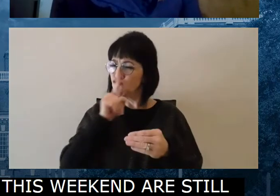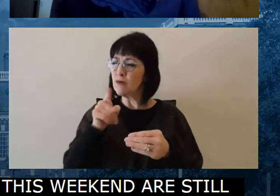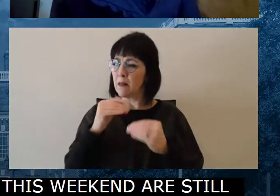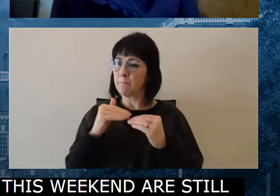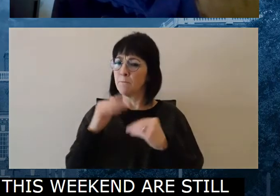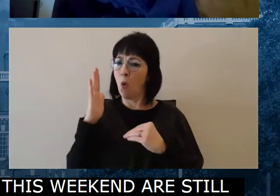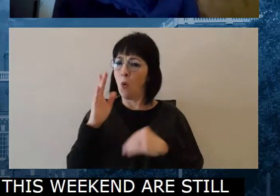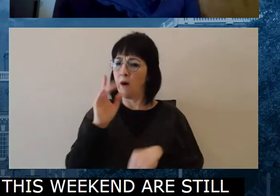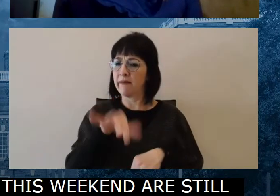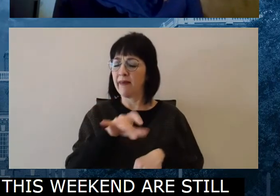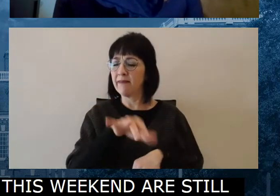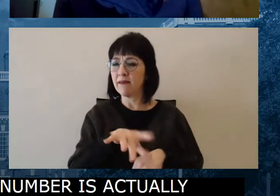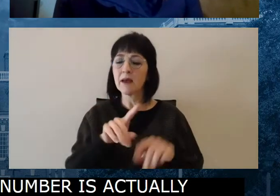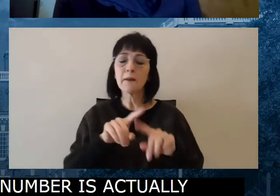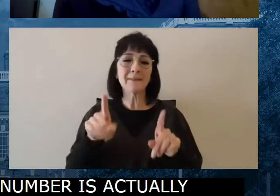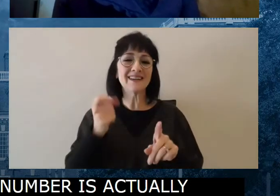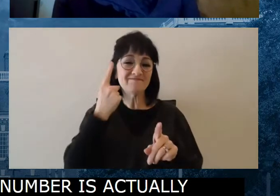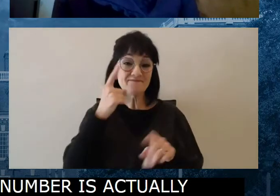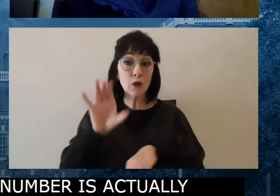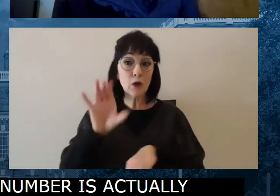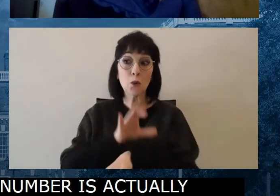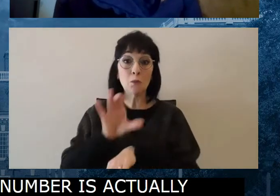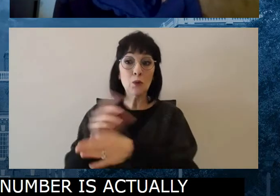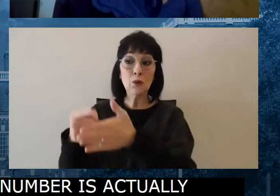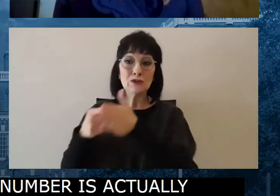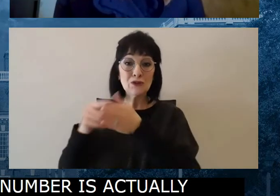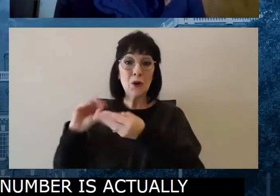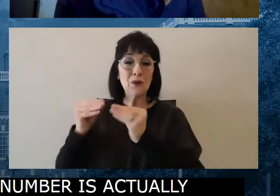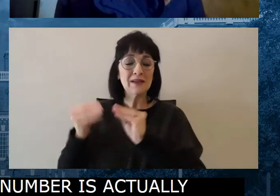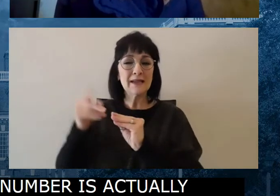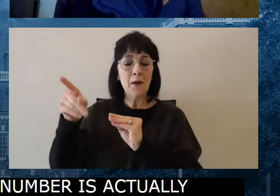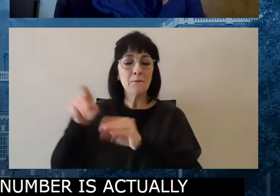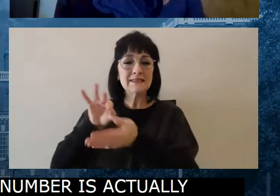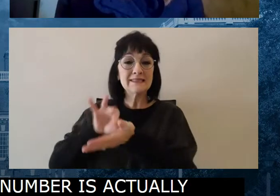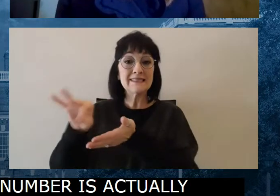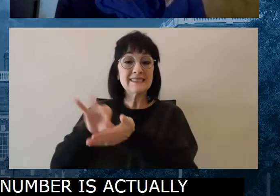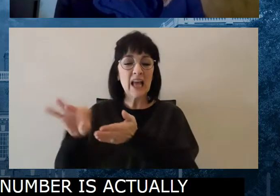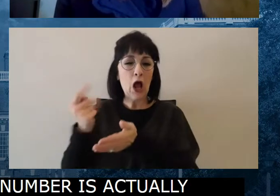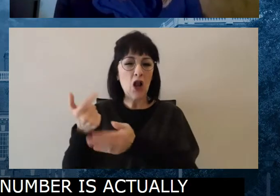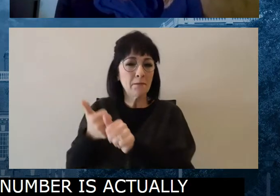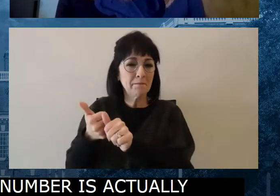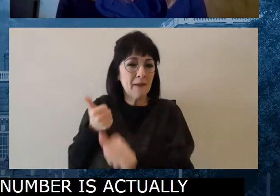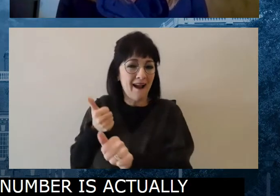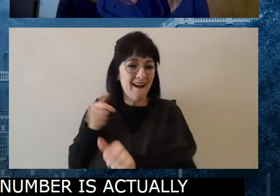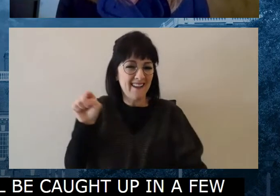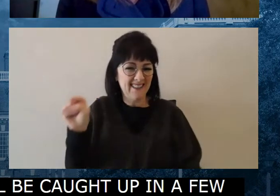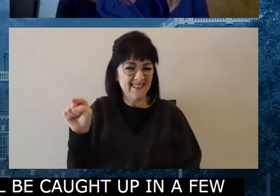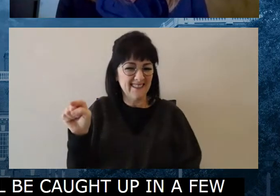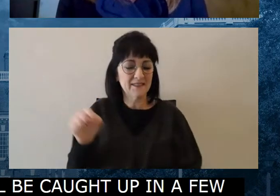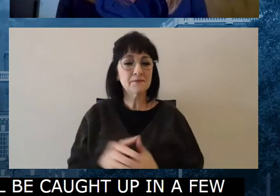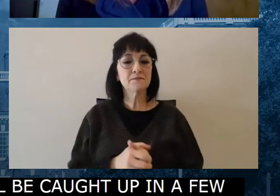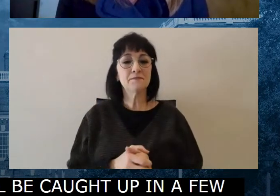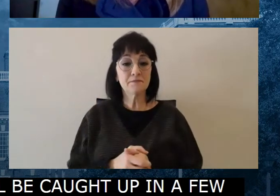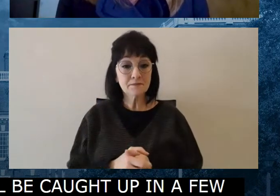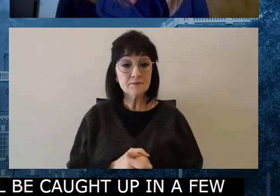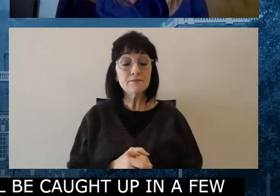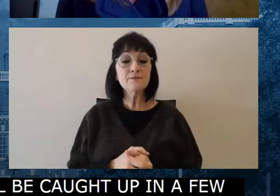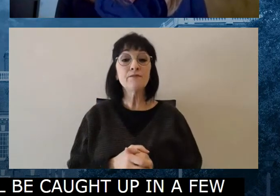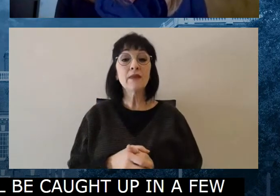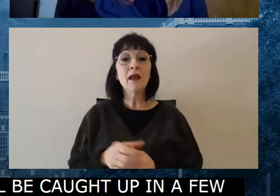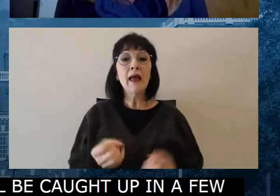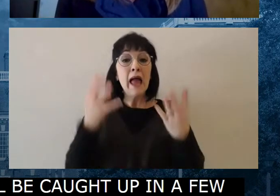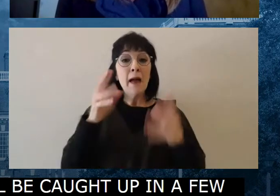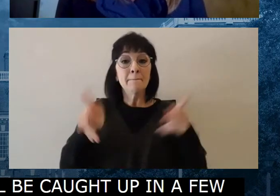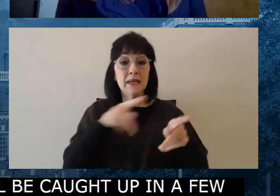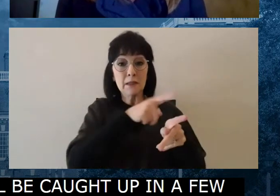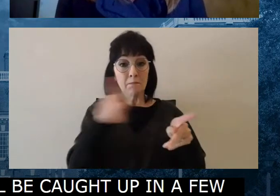However, as of on the next slide, we'll talk a little bit about the breakdown where we have 142,000 first doses,